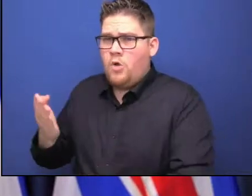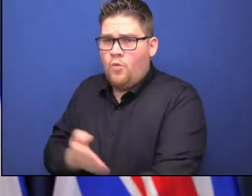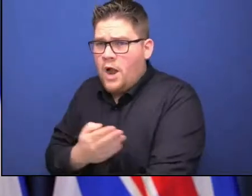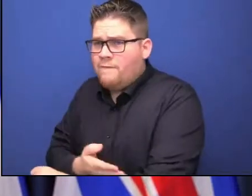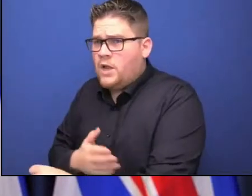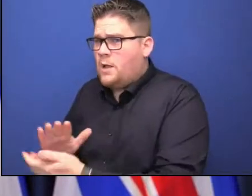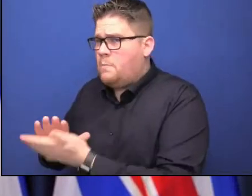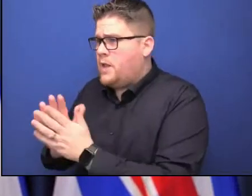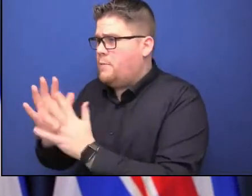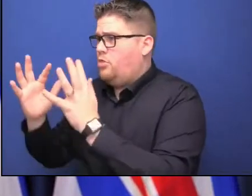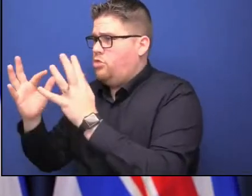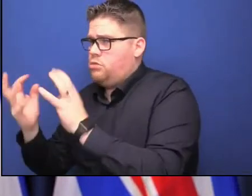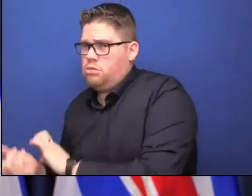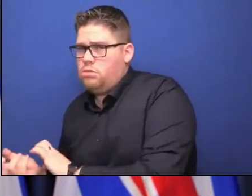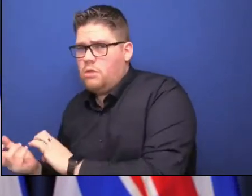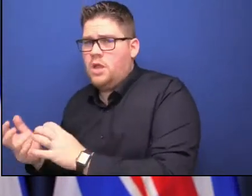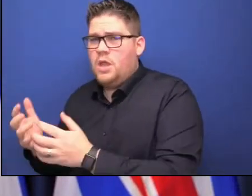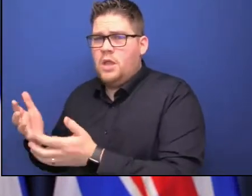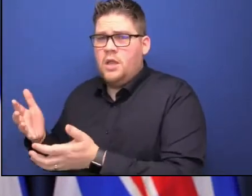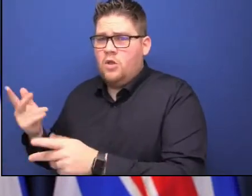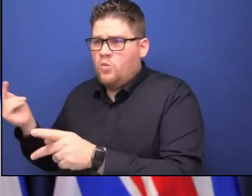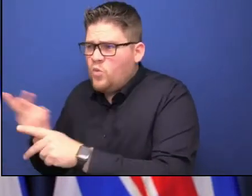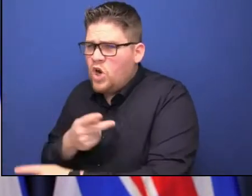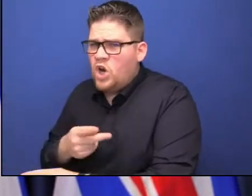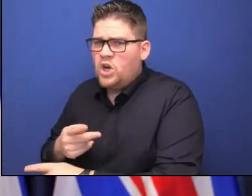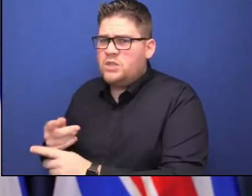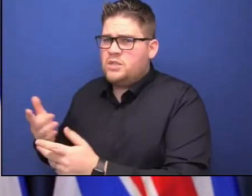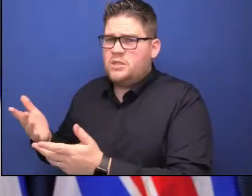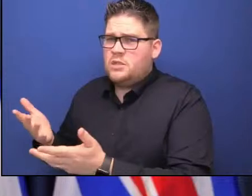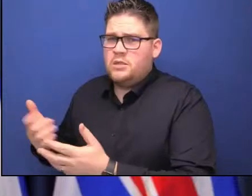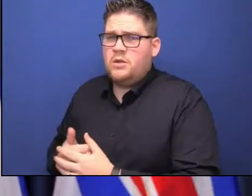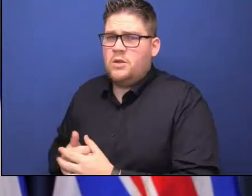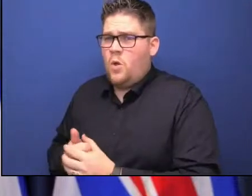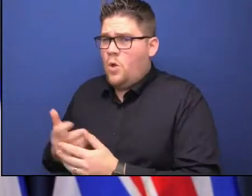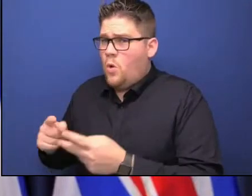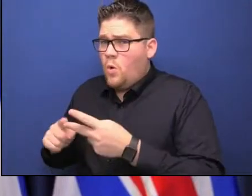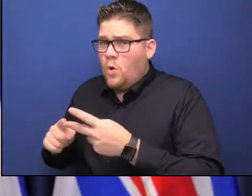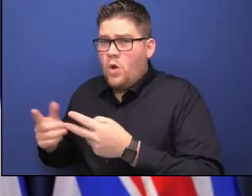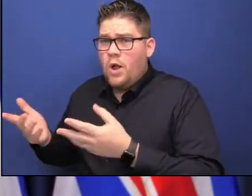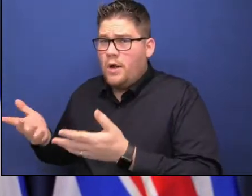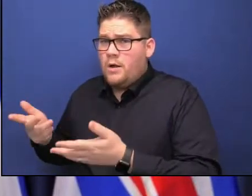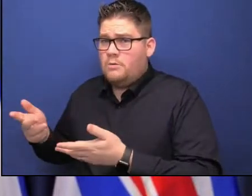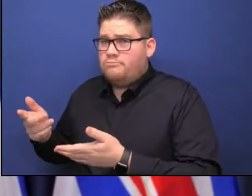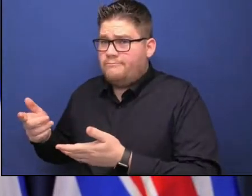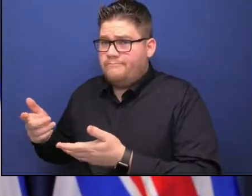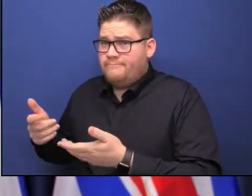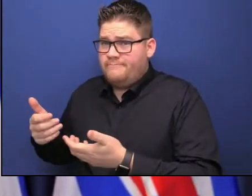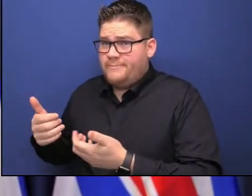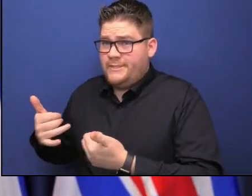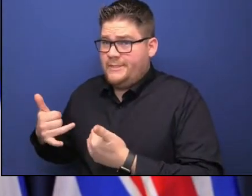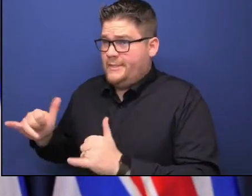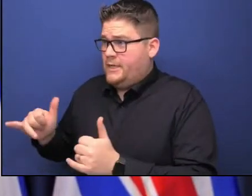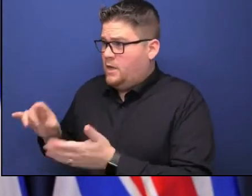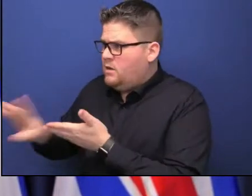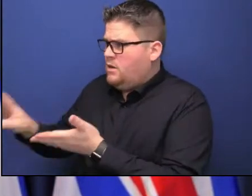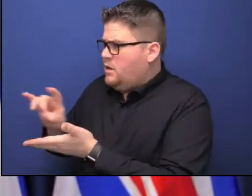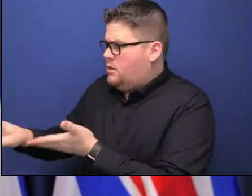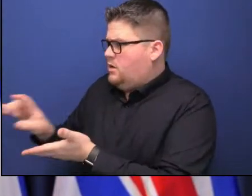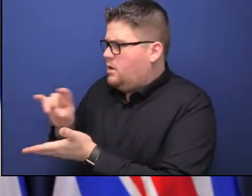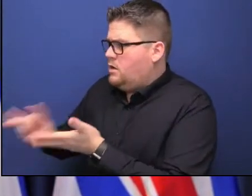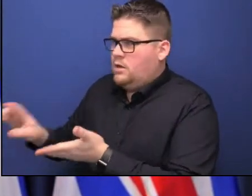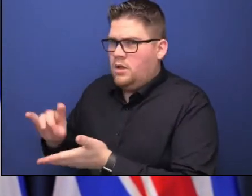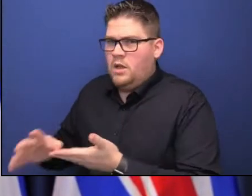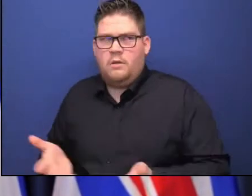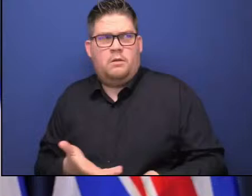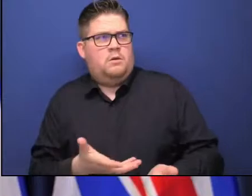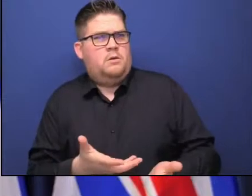or made it so it didn't work and people could still get evicted all the time. So really it was about reaching that balance, and I think we've reached it